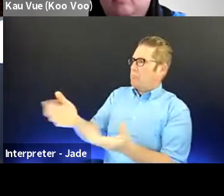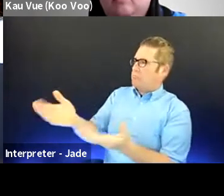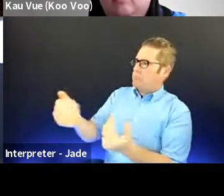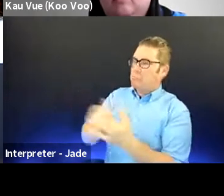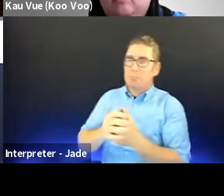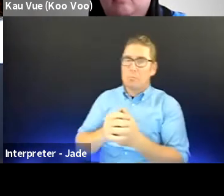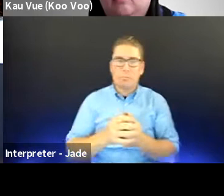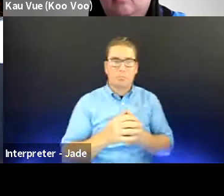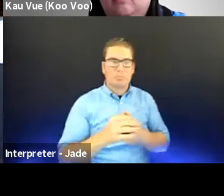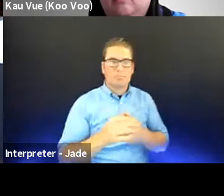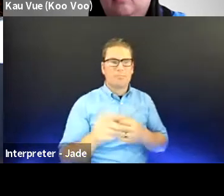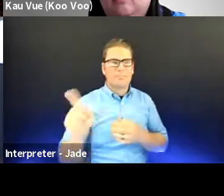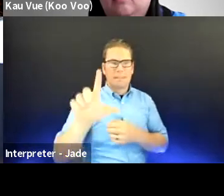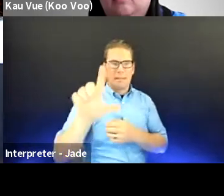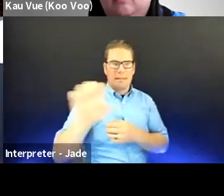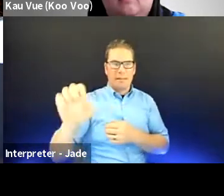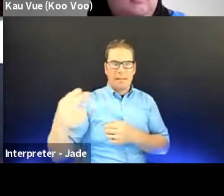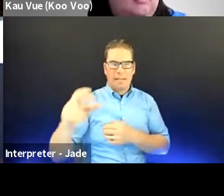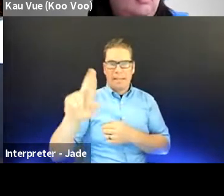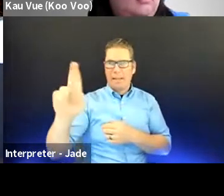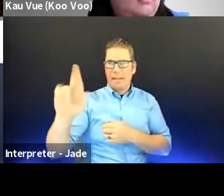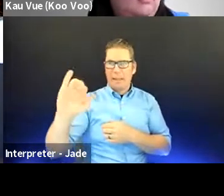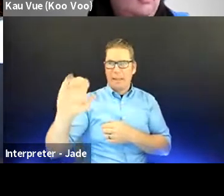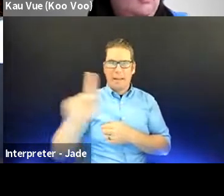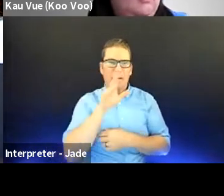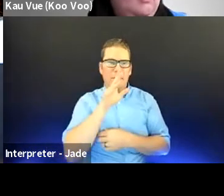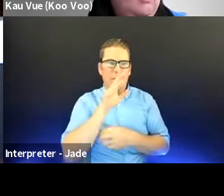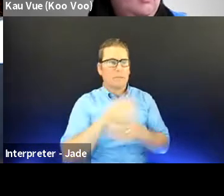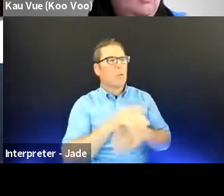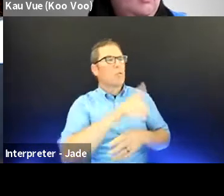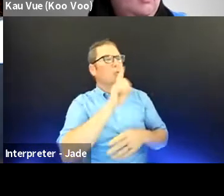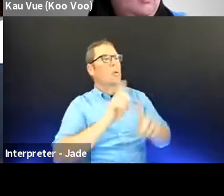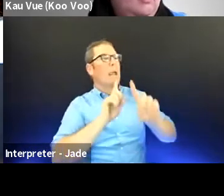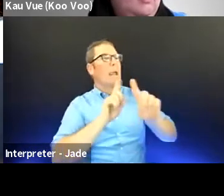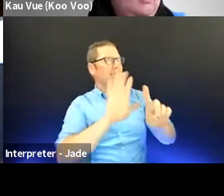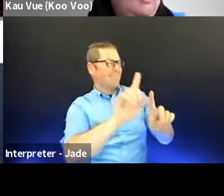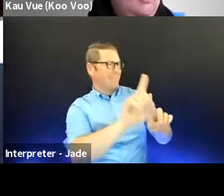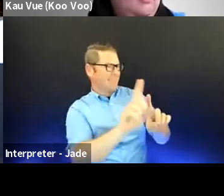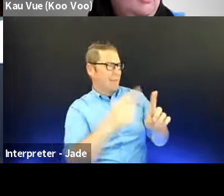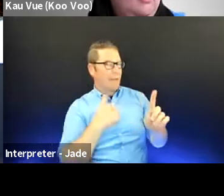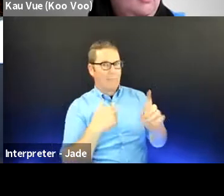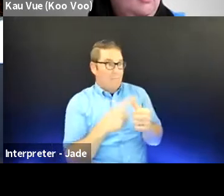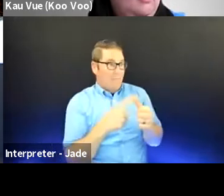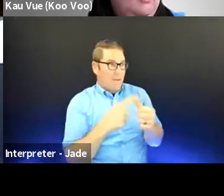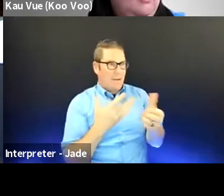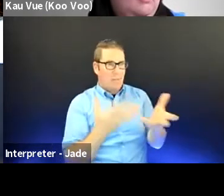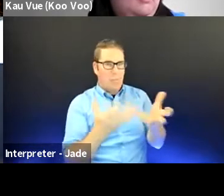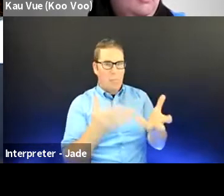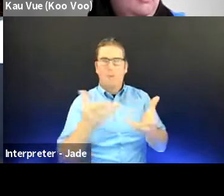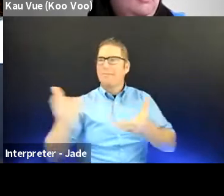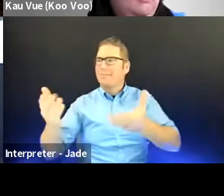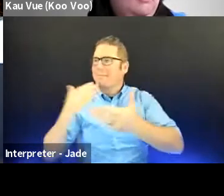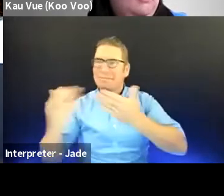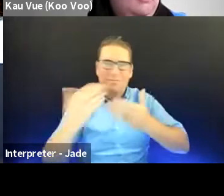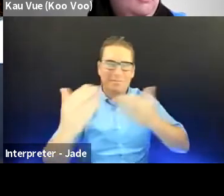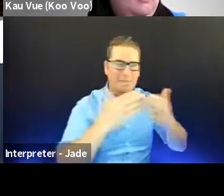Sure. Well, before I speak to that, I just wanted to thank folks for being here and thank you, David, for moderating